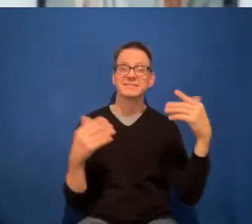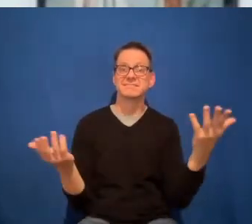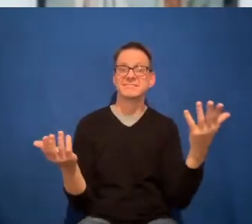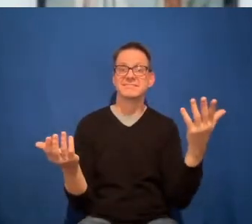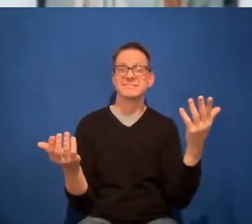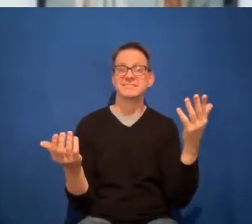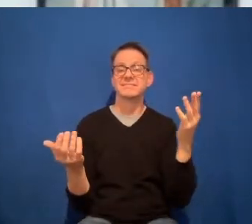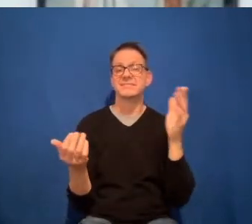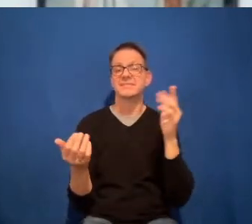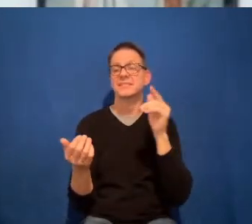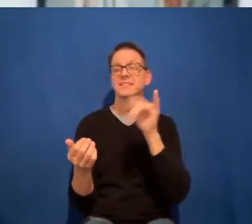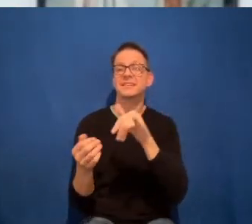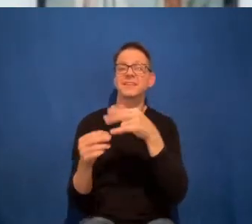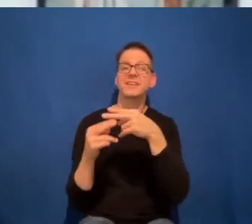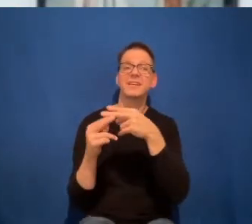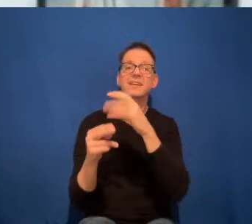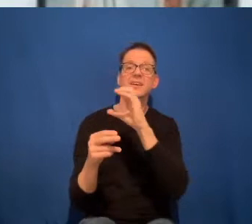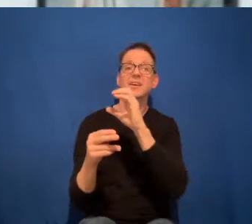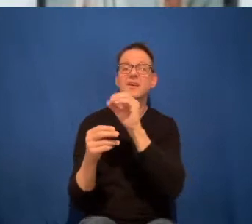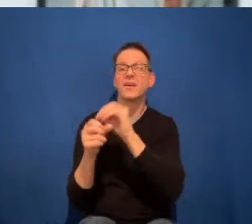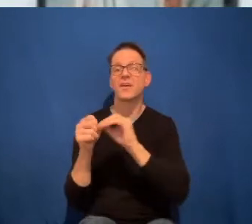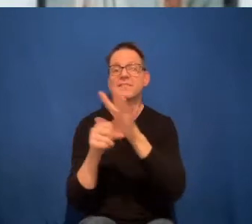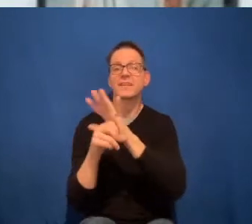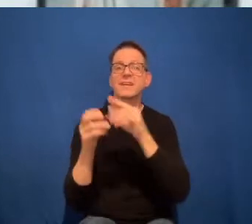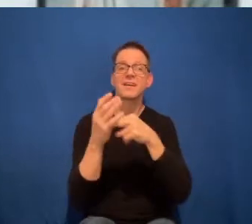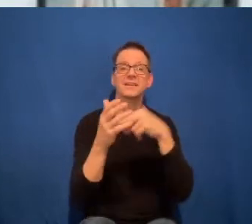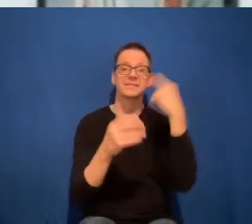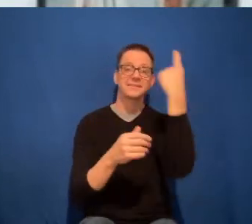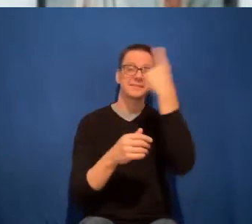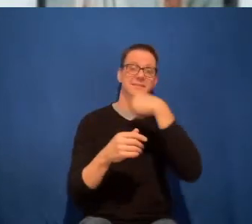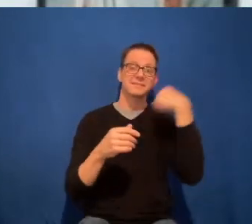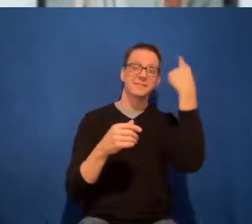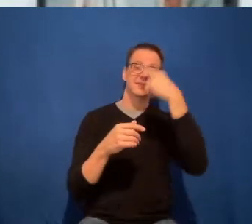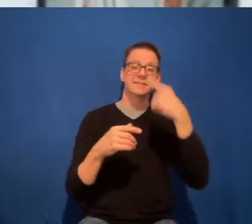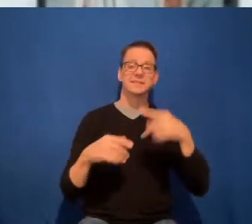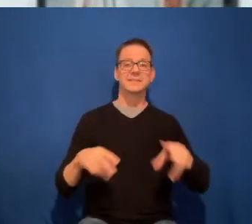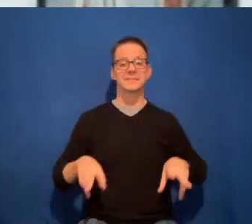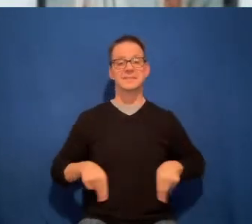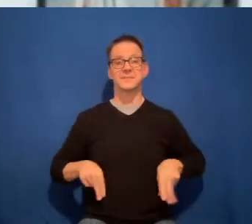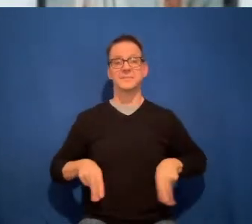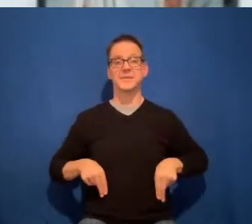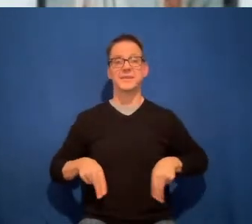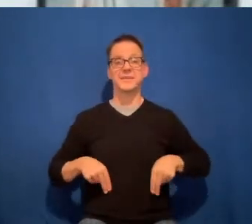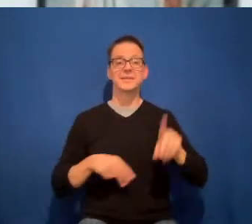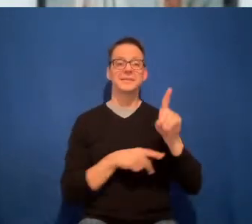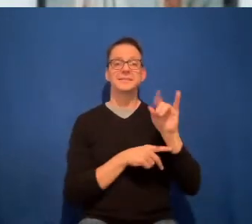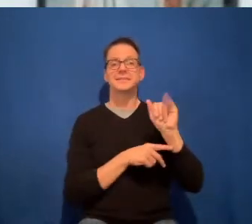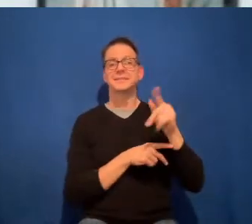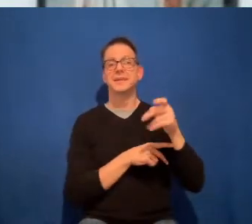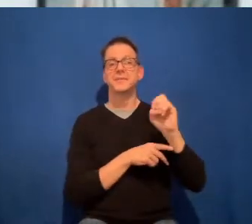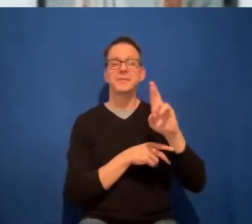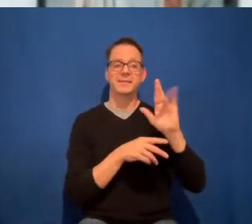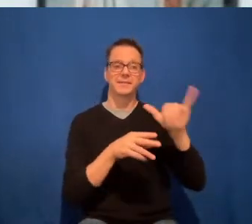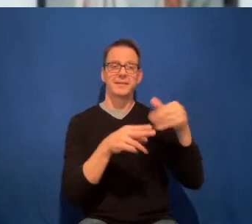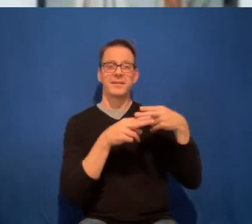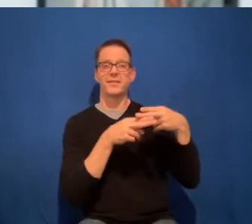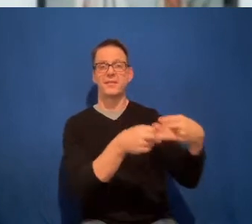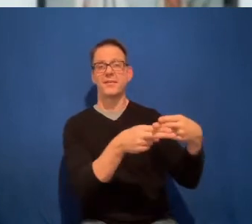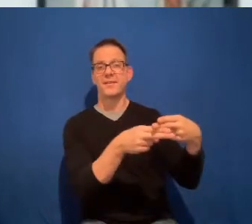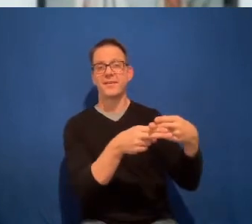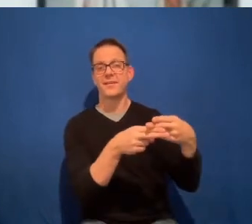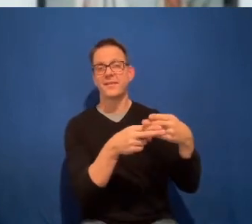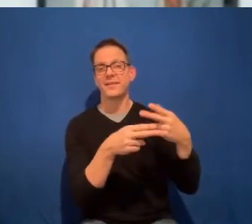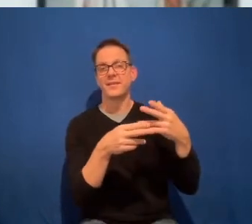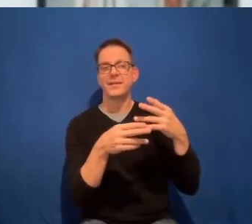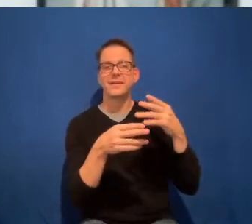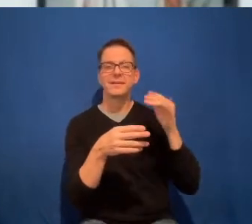thing. They call them face diapers, which is ridiculous. And because of that, they've really had plateauing to